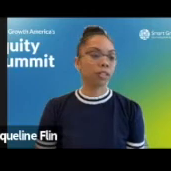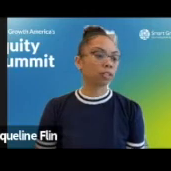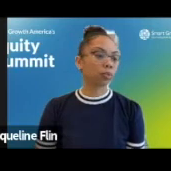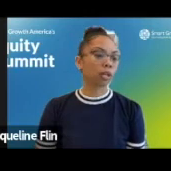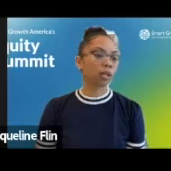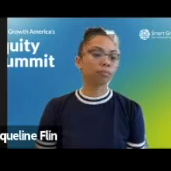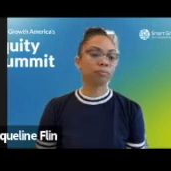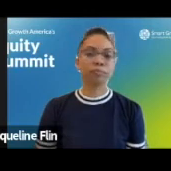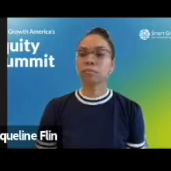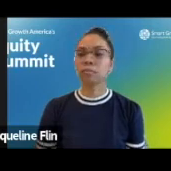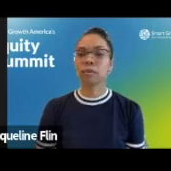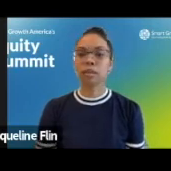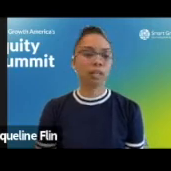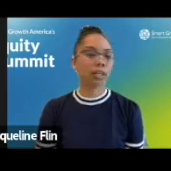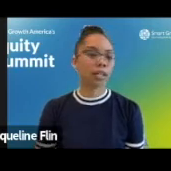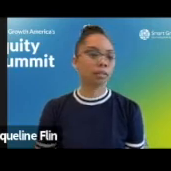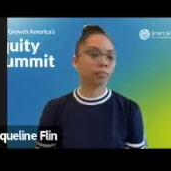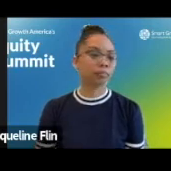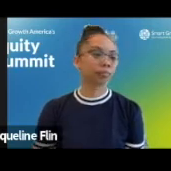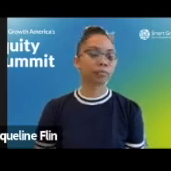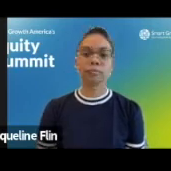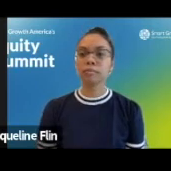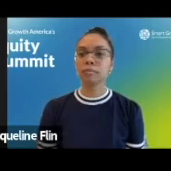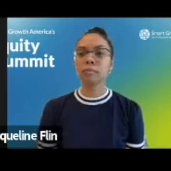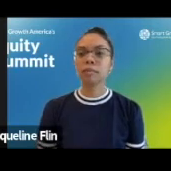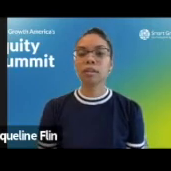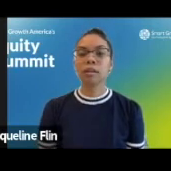philanthropic funding as well. Next slide.